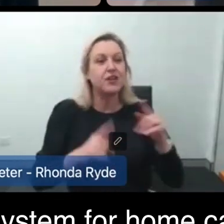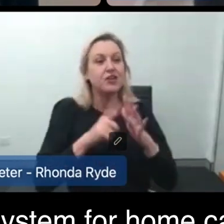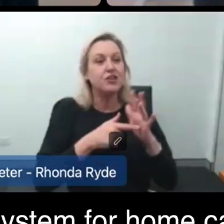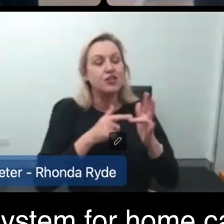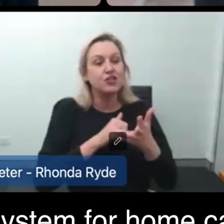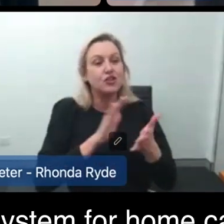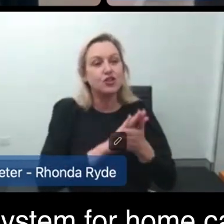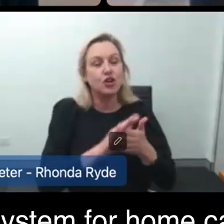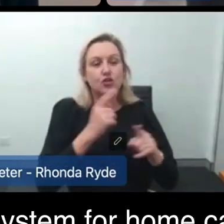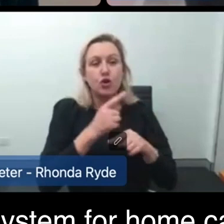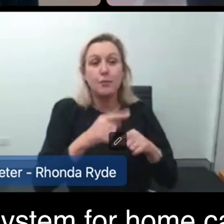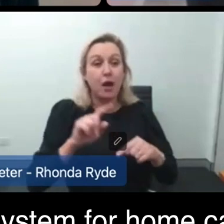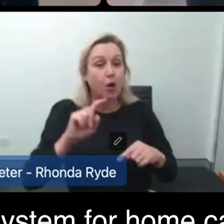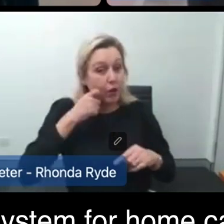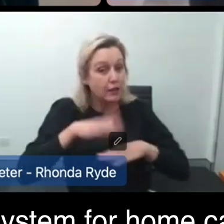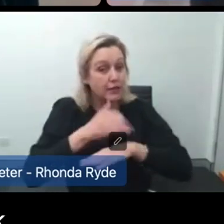rating system for home care?